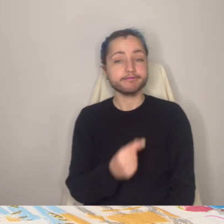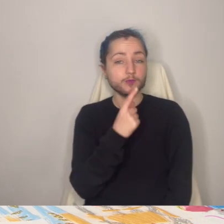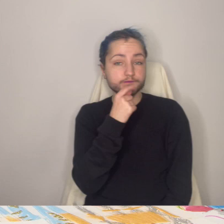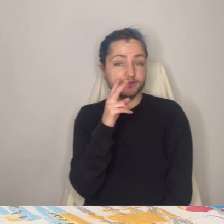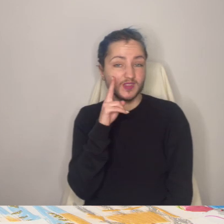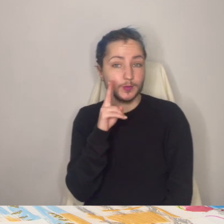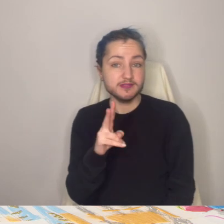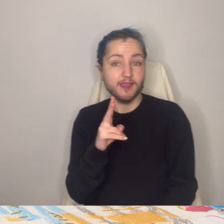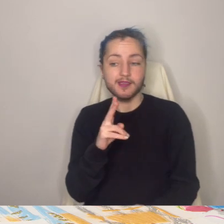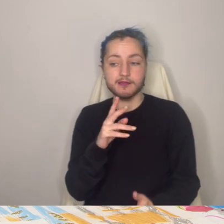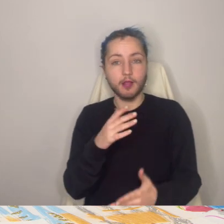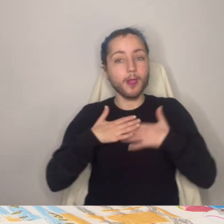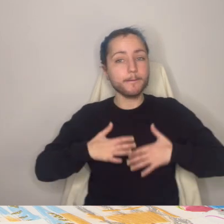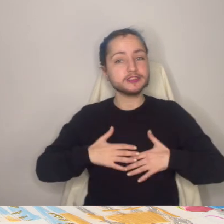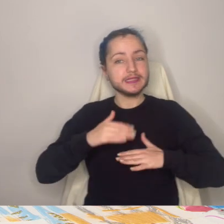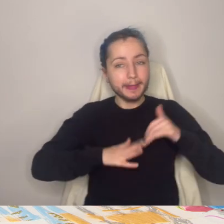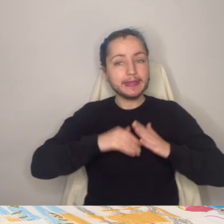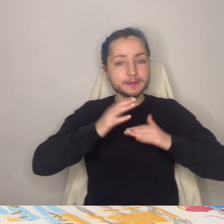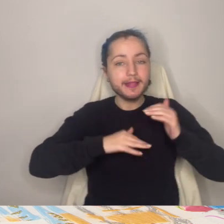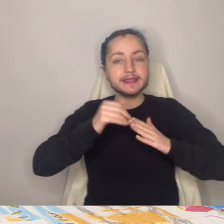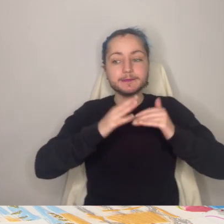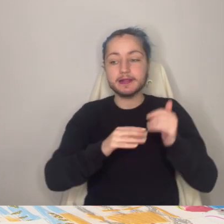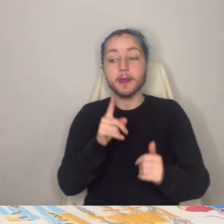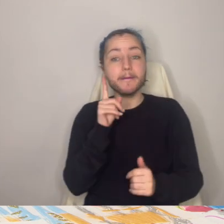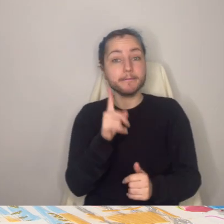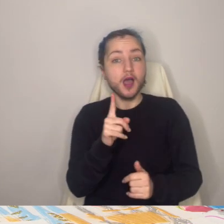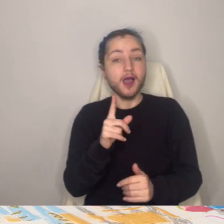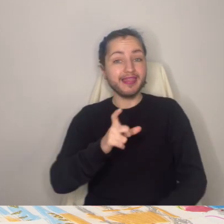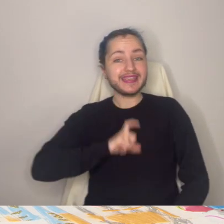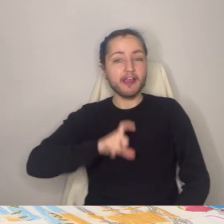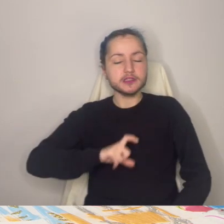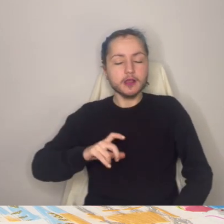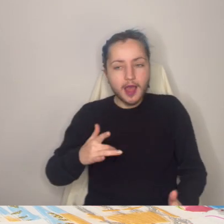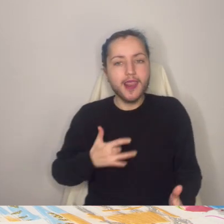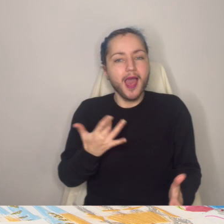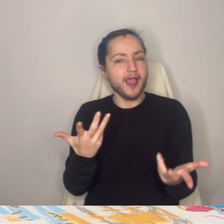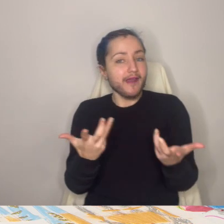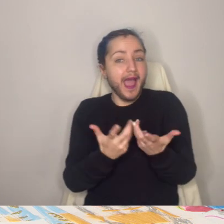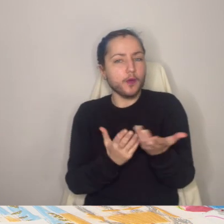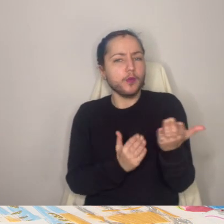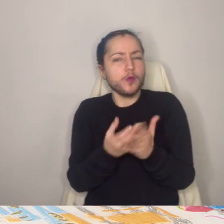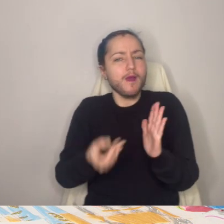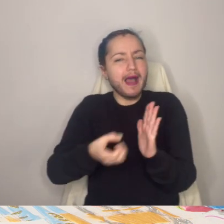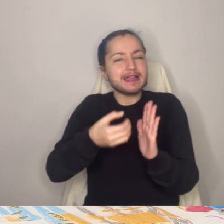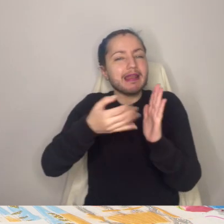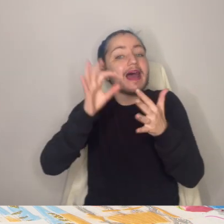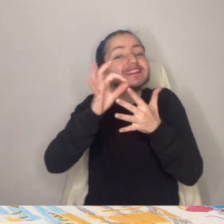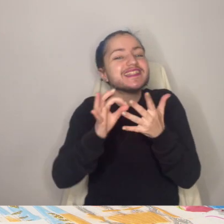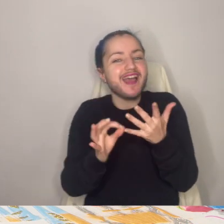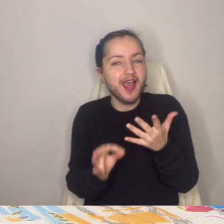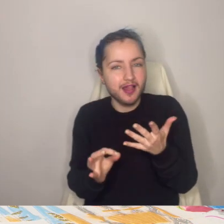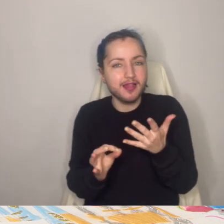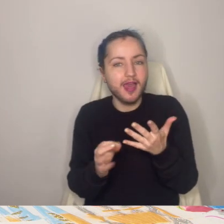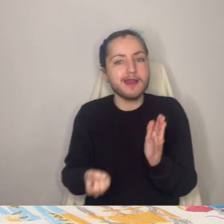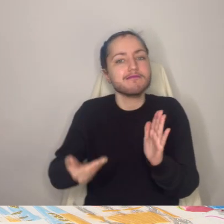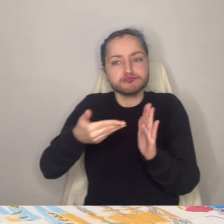So as you can see, starting to build a body up, but what really makes these characters come to life is the level of detail that you have to put